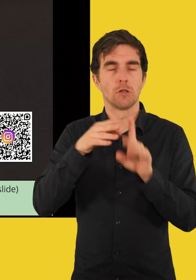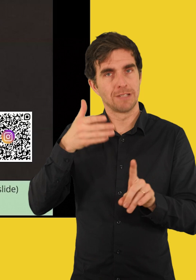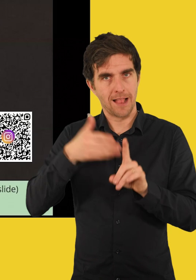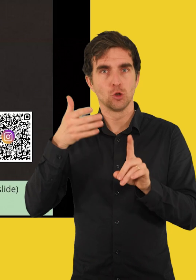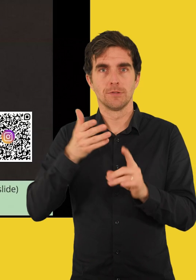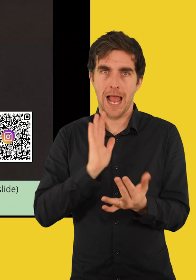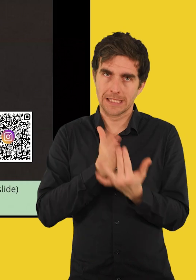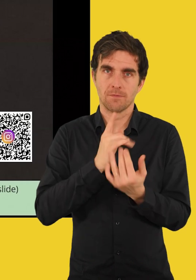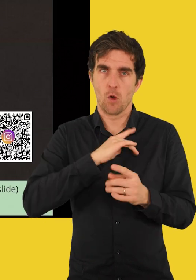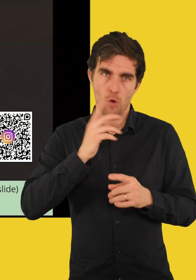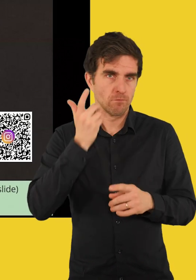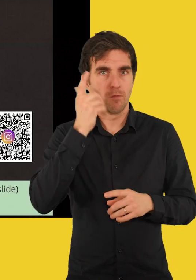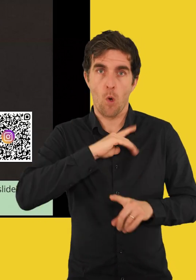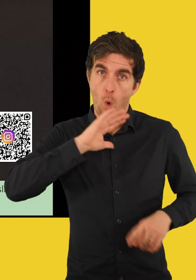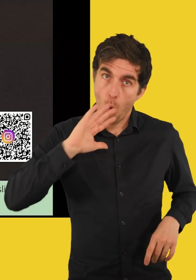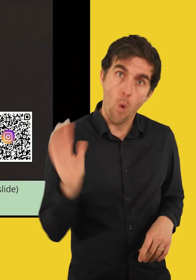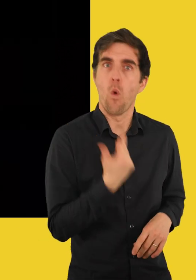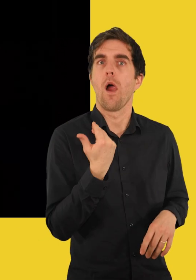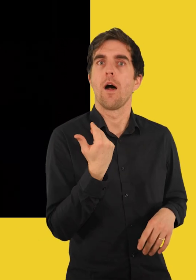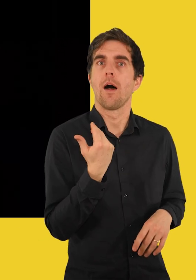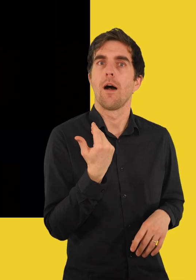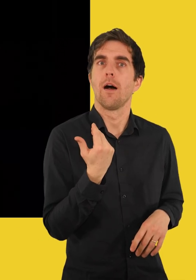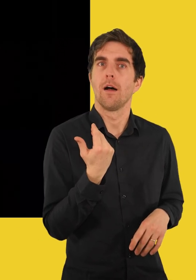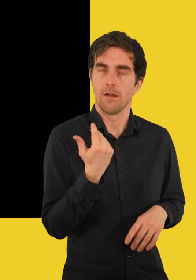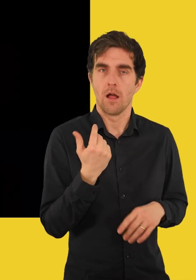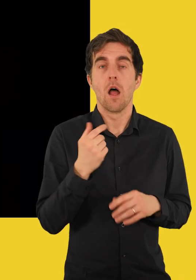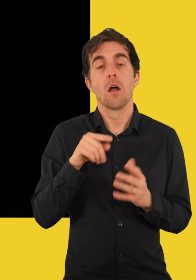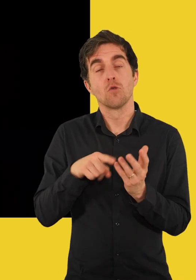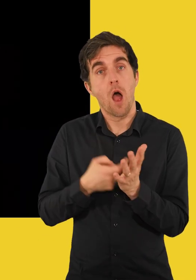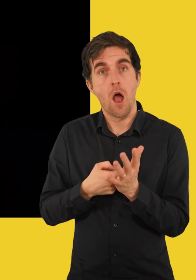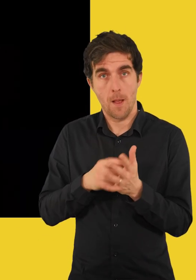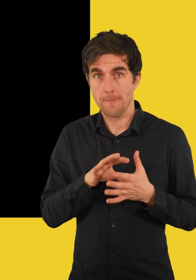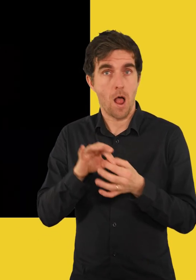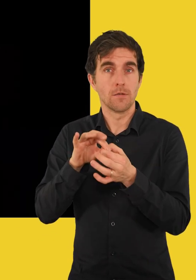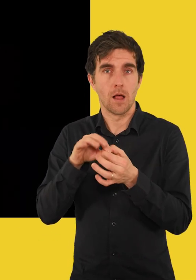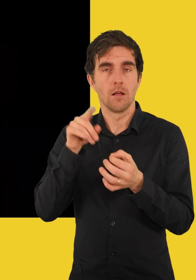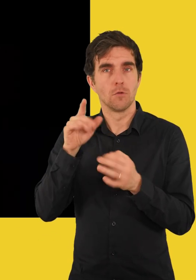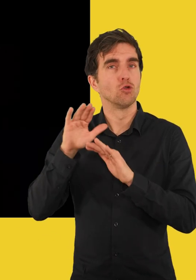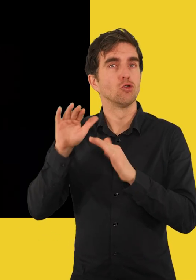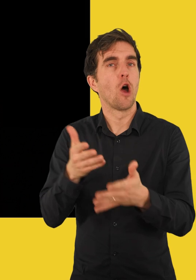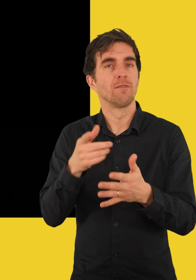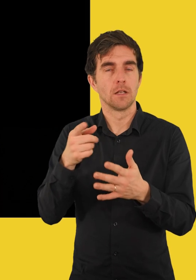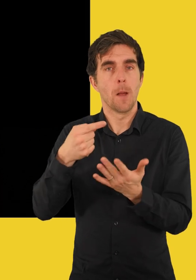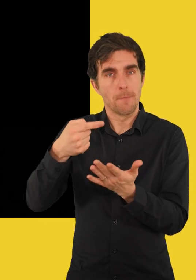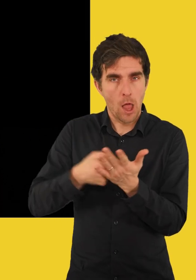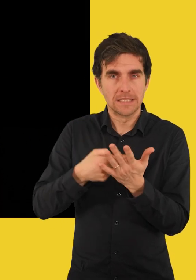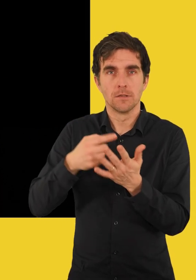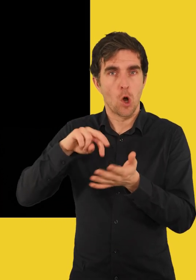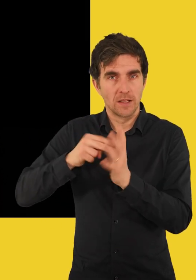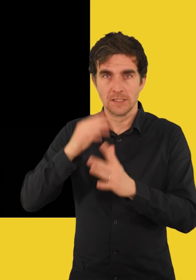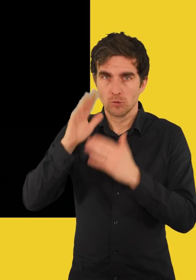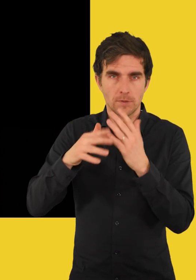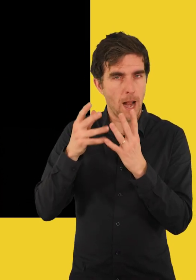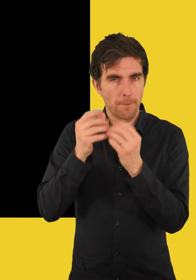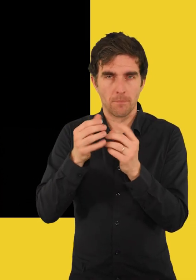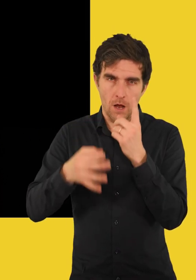accessible futures that are fit for us all. You are partners with service providers, policymakers and organisations to